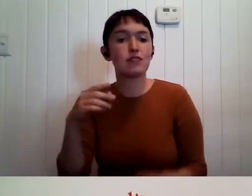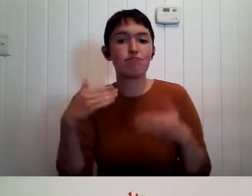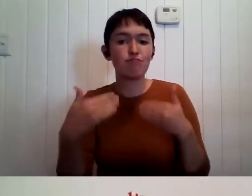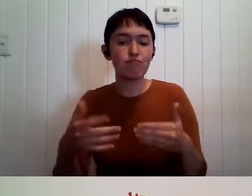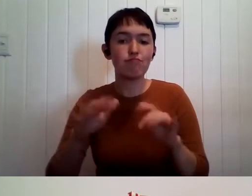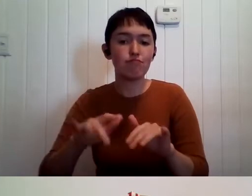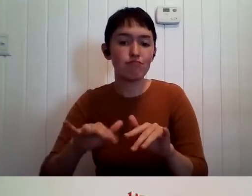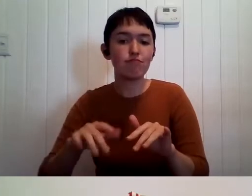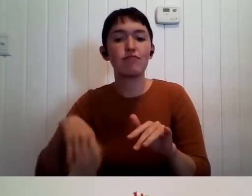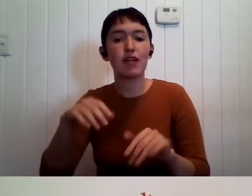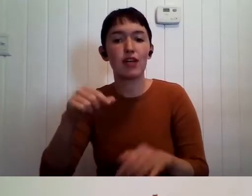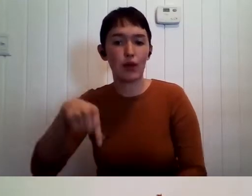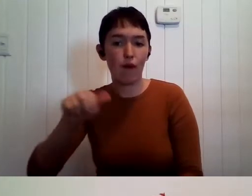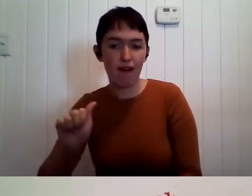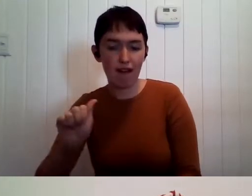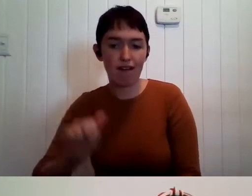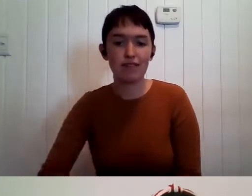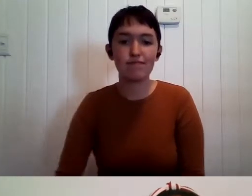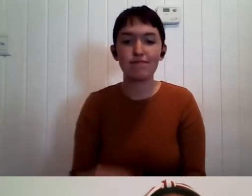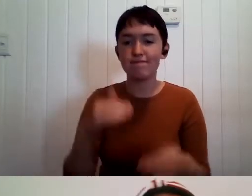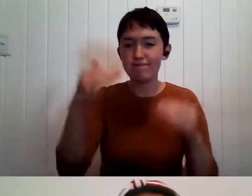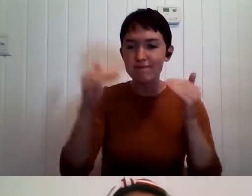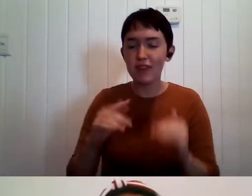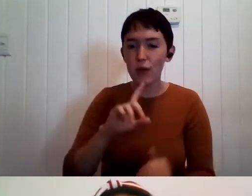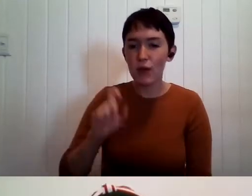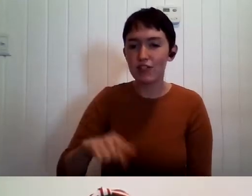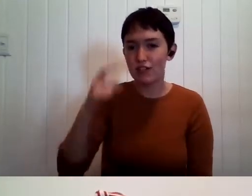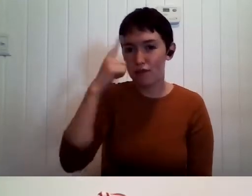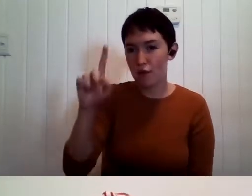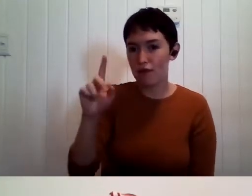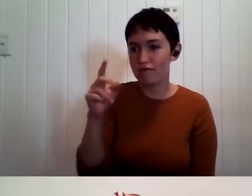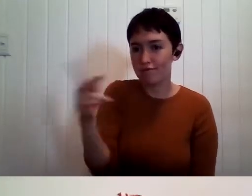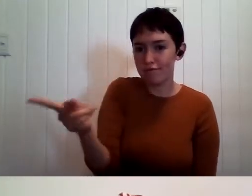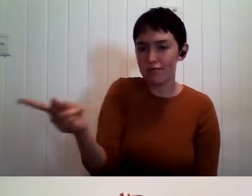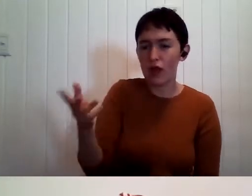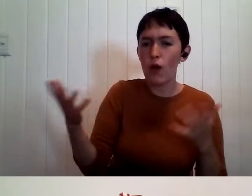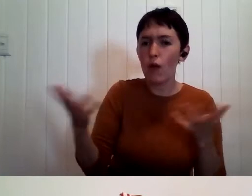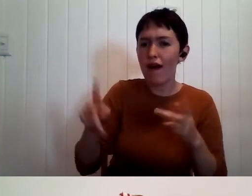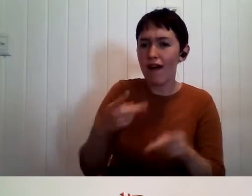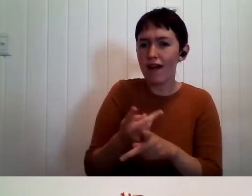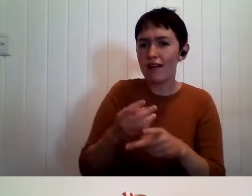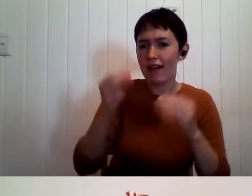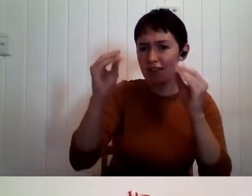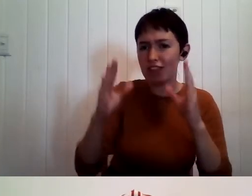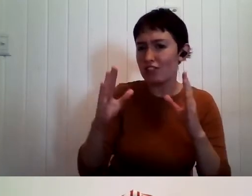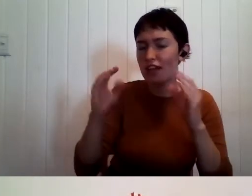My next question for you two, what kind of education did you need to get the career that you have now?